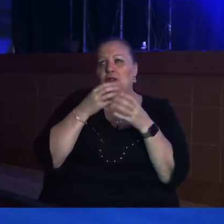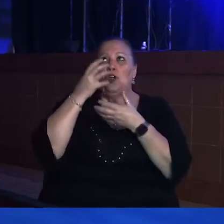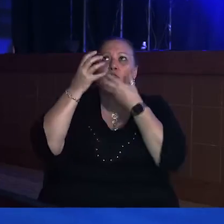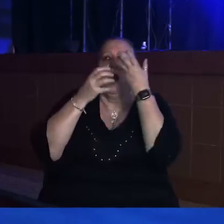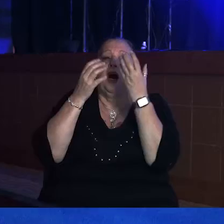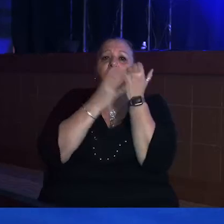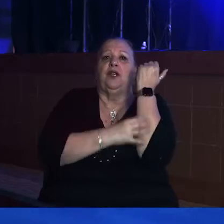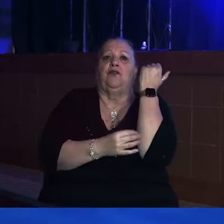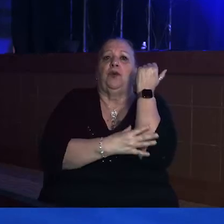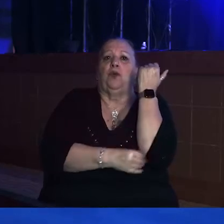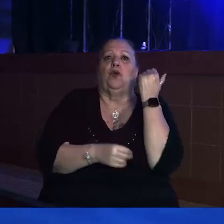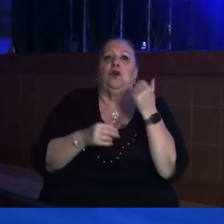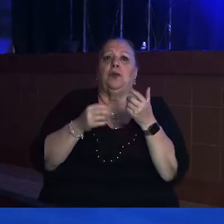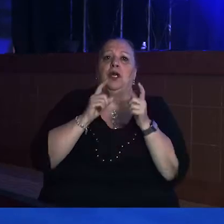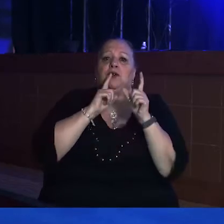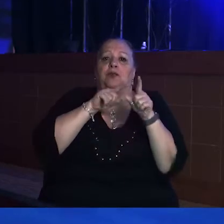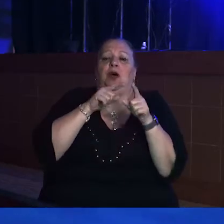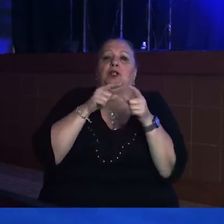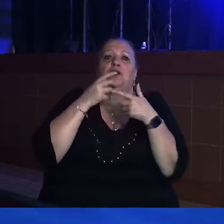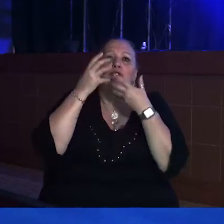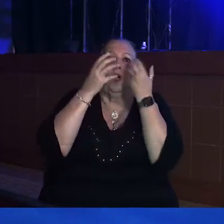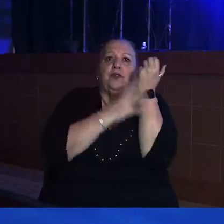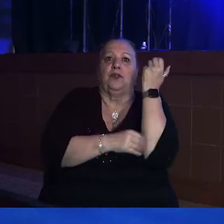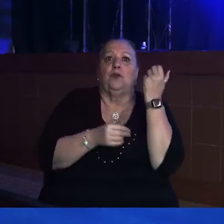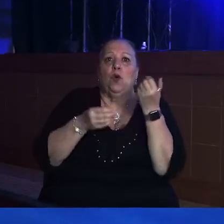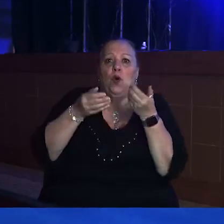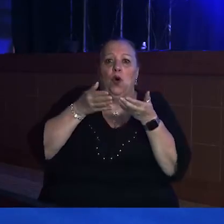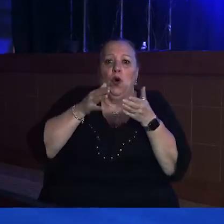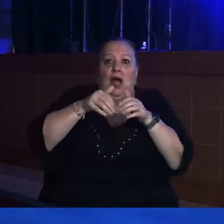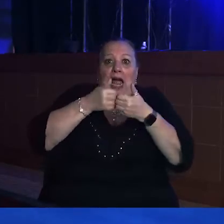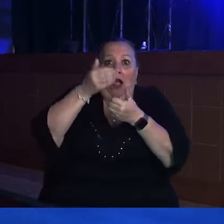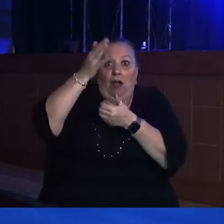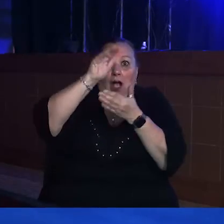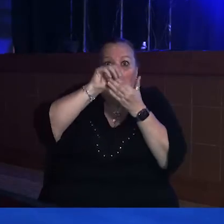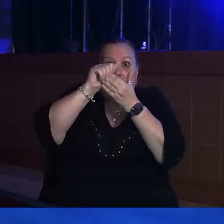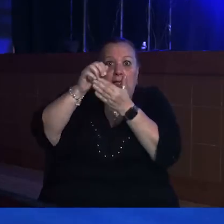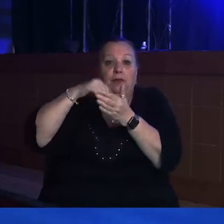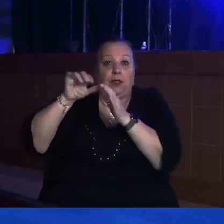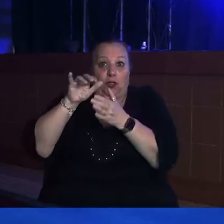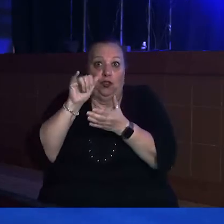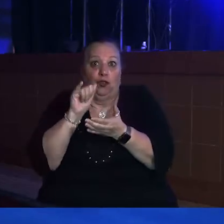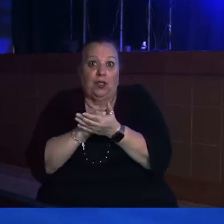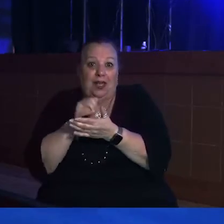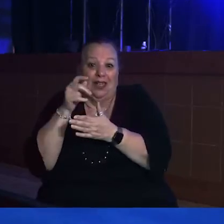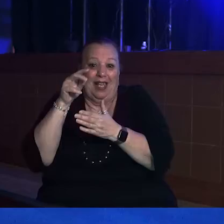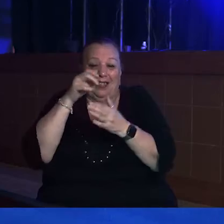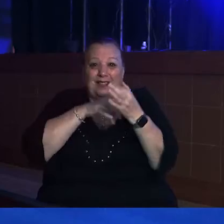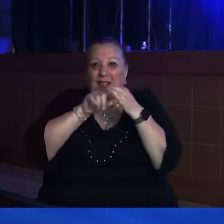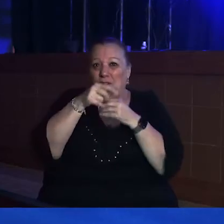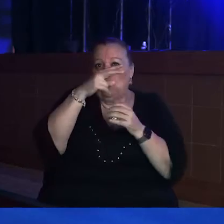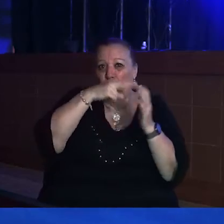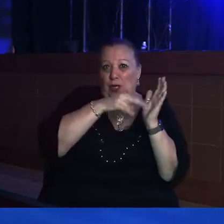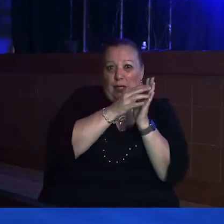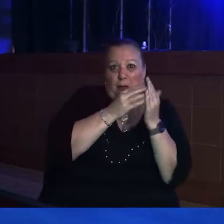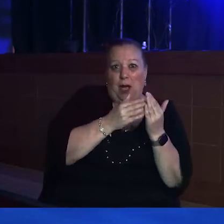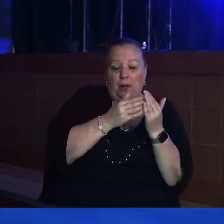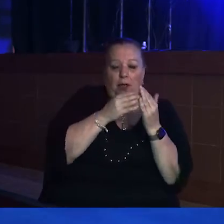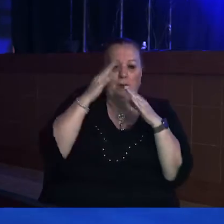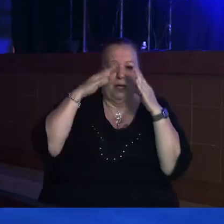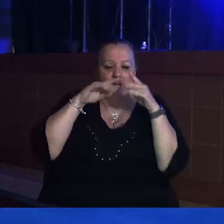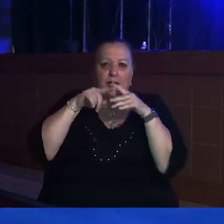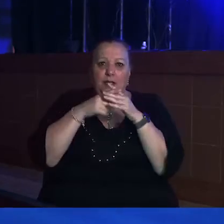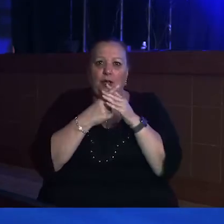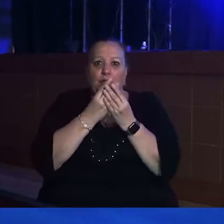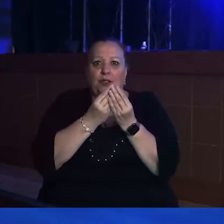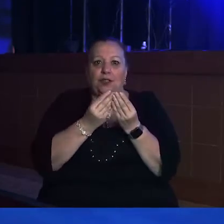of the poor in a way that God leads me to do that. And instead of just reading the Bible, my anxiety starts to dissipate